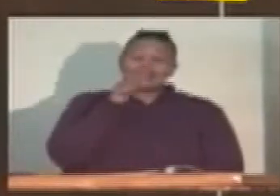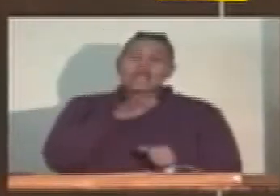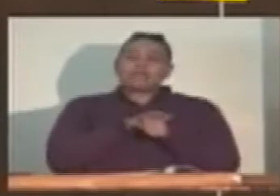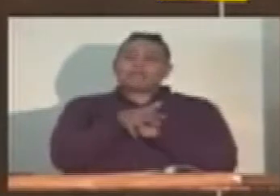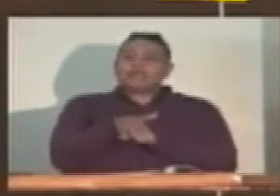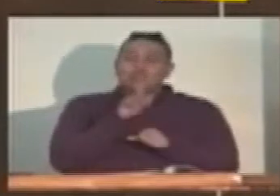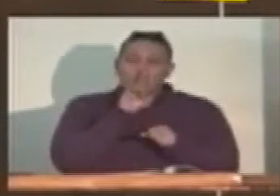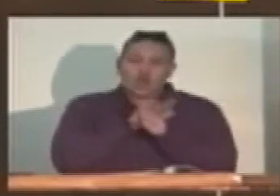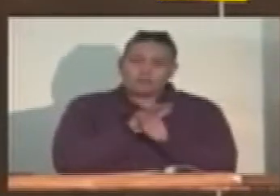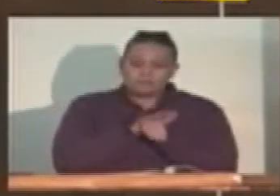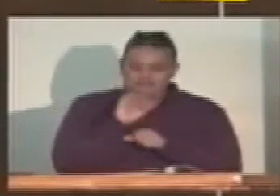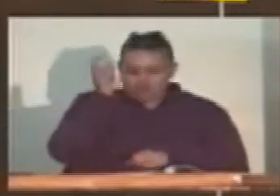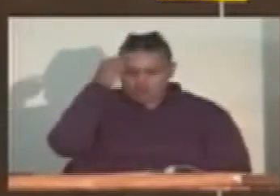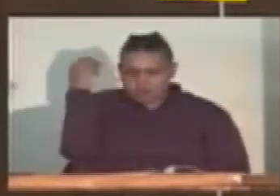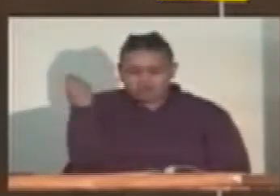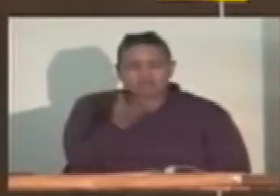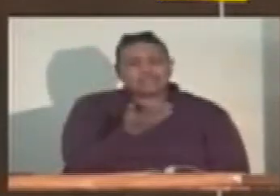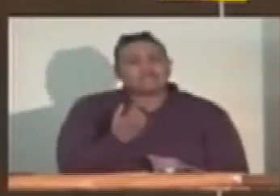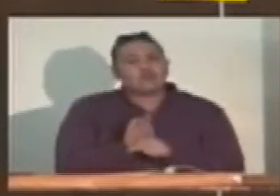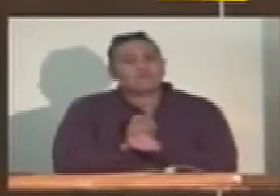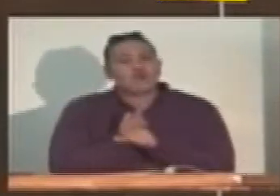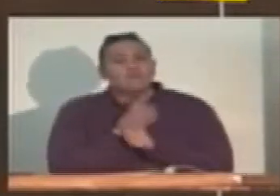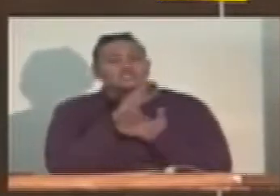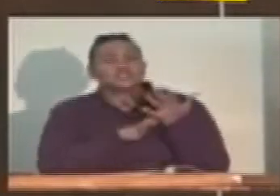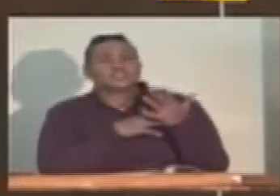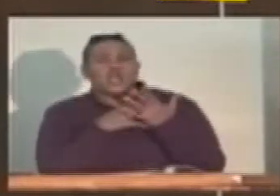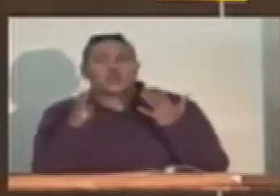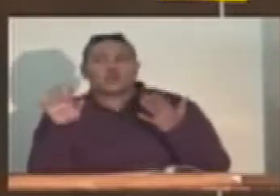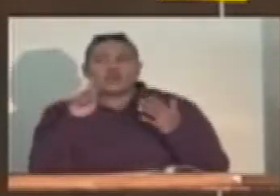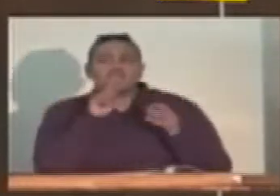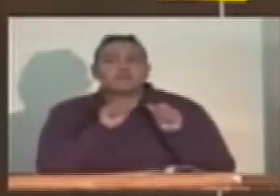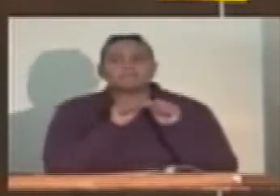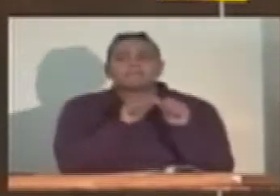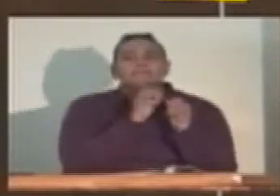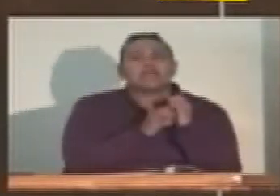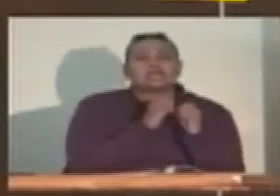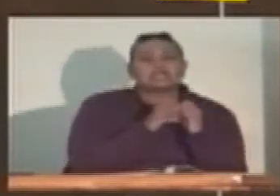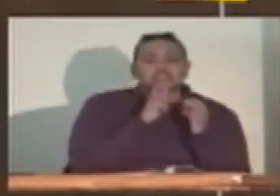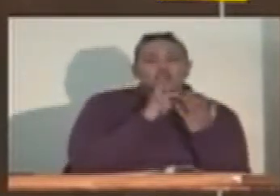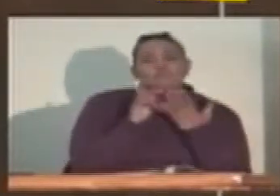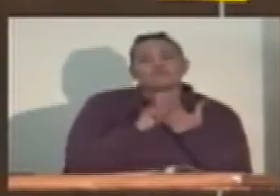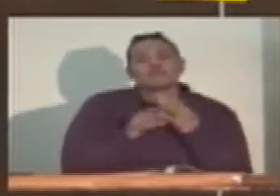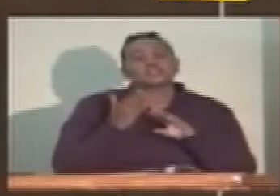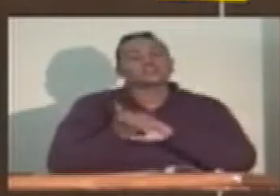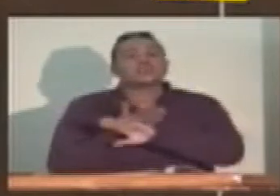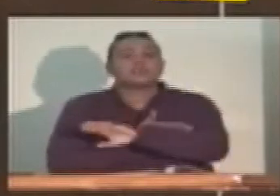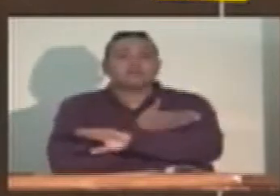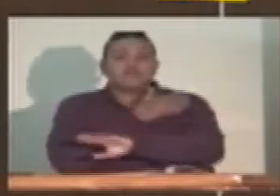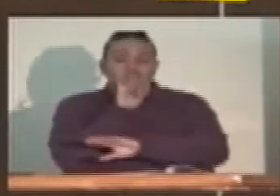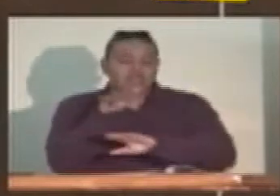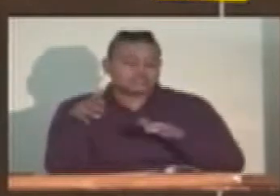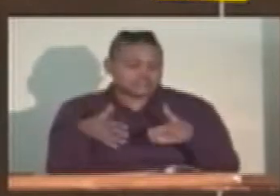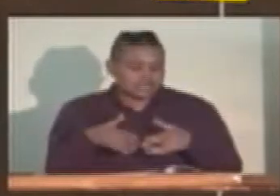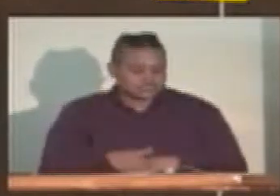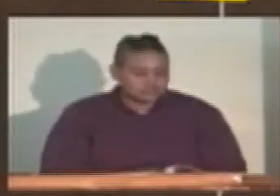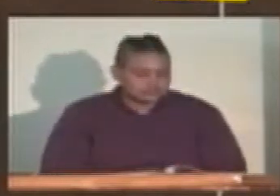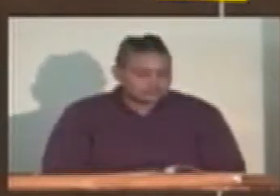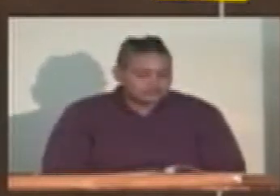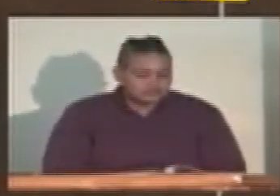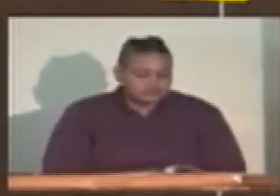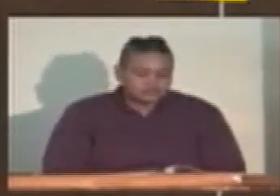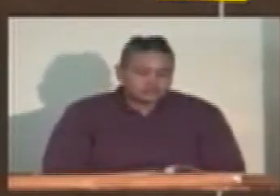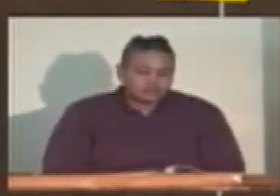And the lack of commitment from the government to give a proper schedule of maintenance and projects to improve the sector.